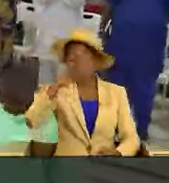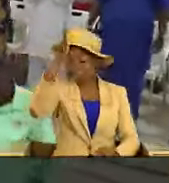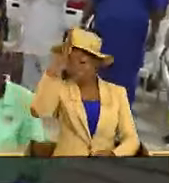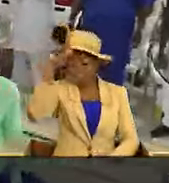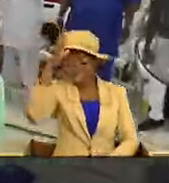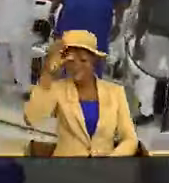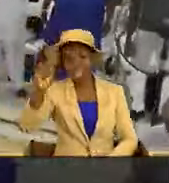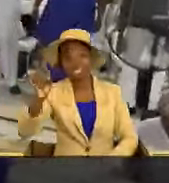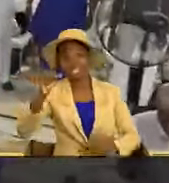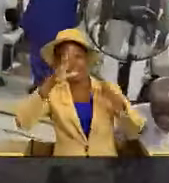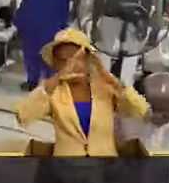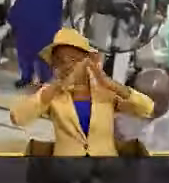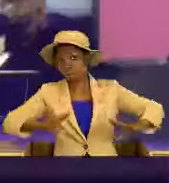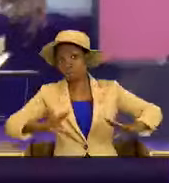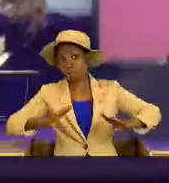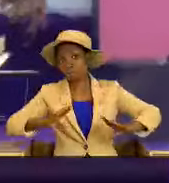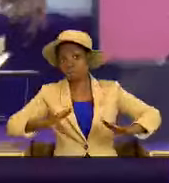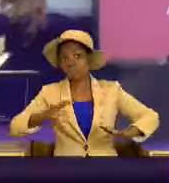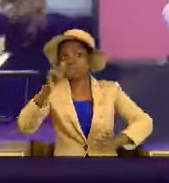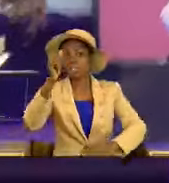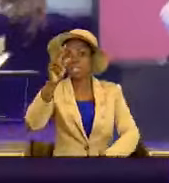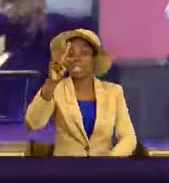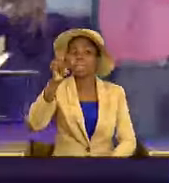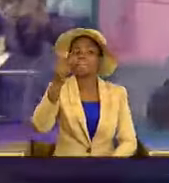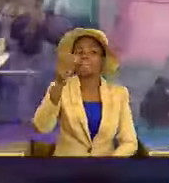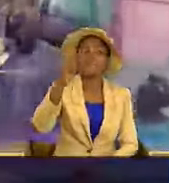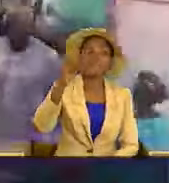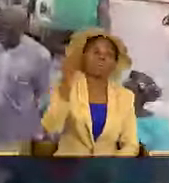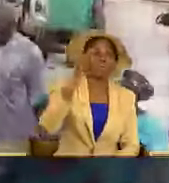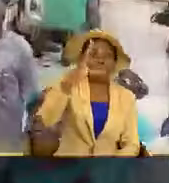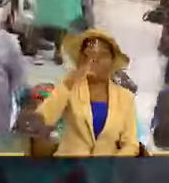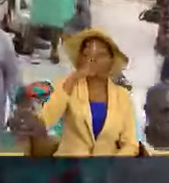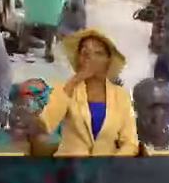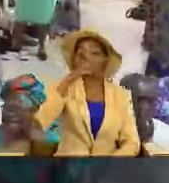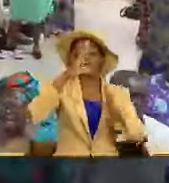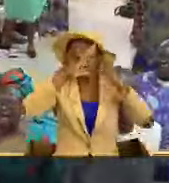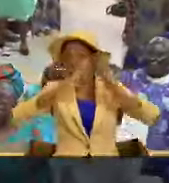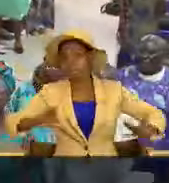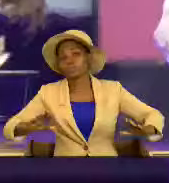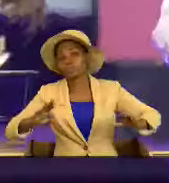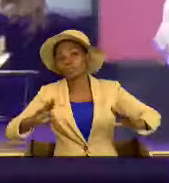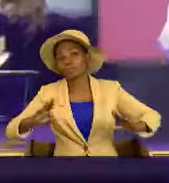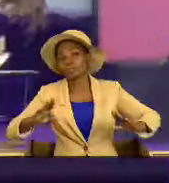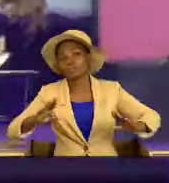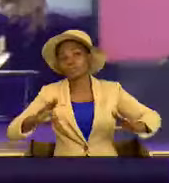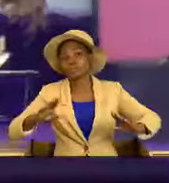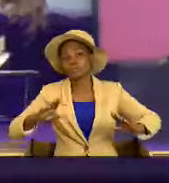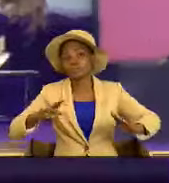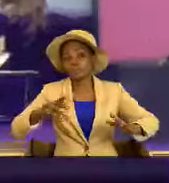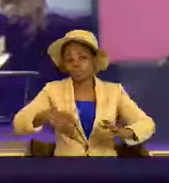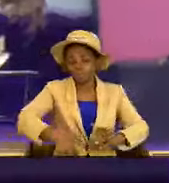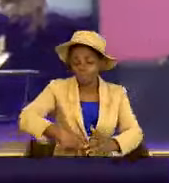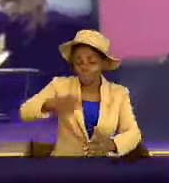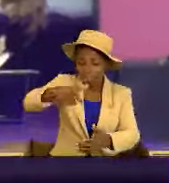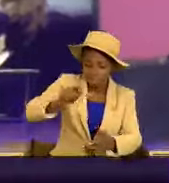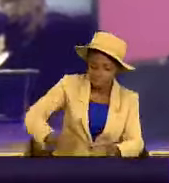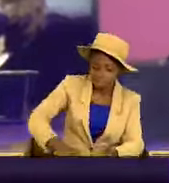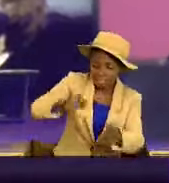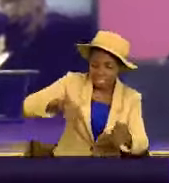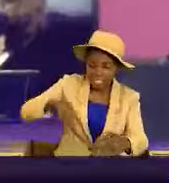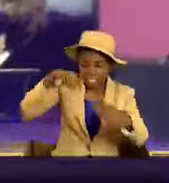house a man of my mother's house digging the pit of sudden death